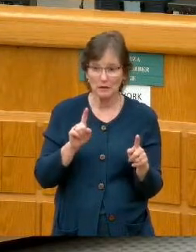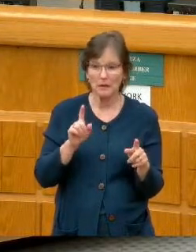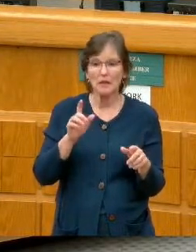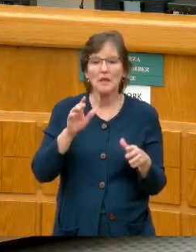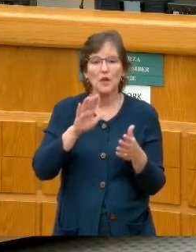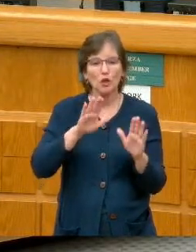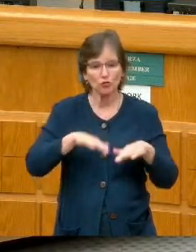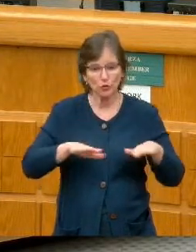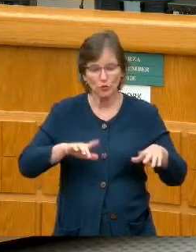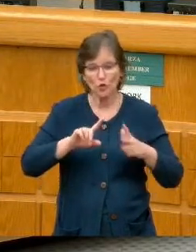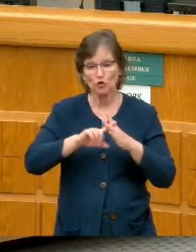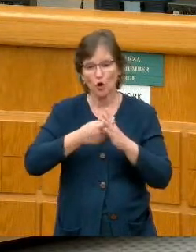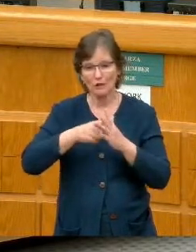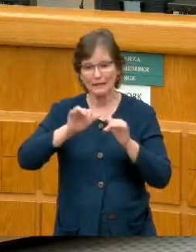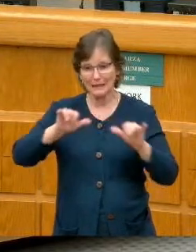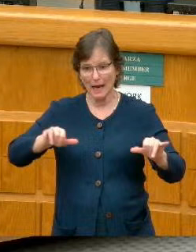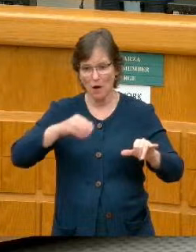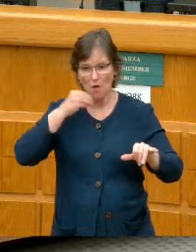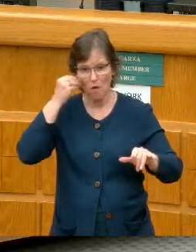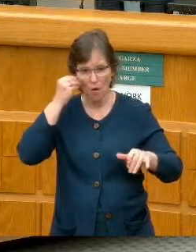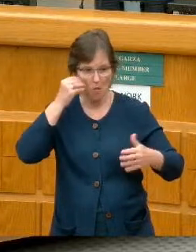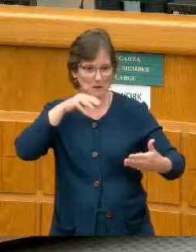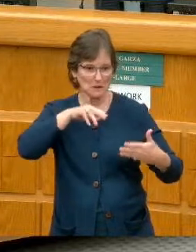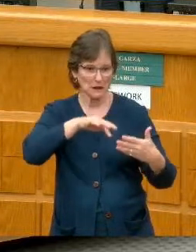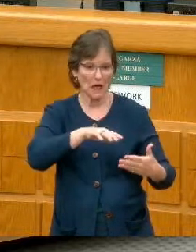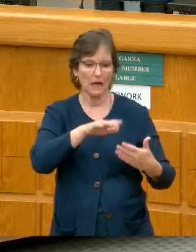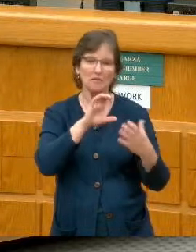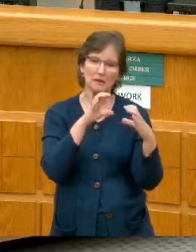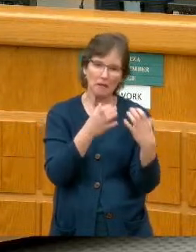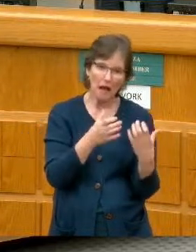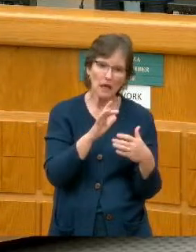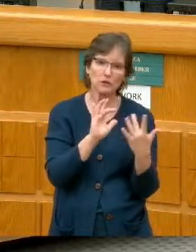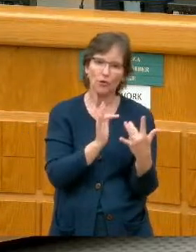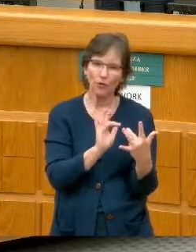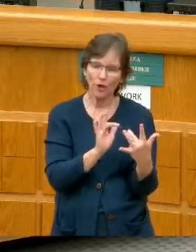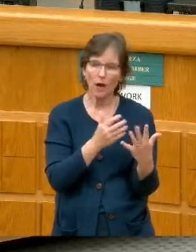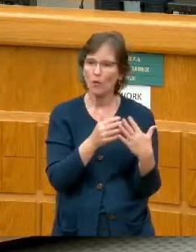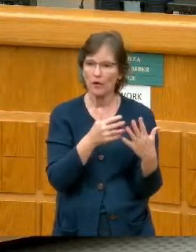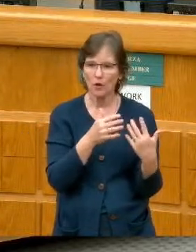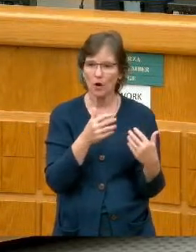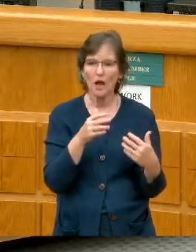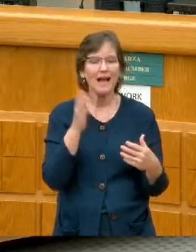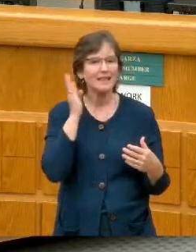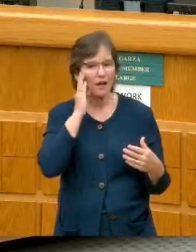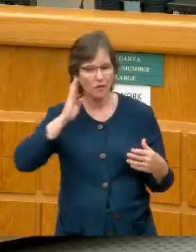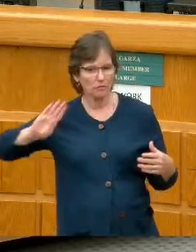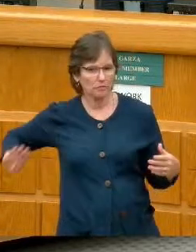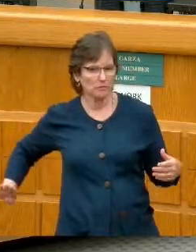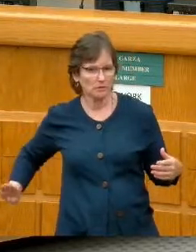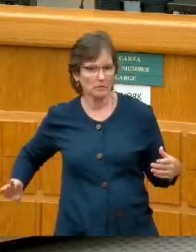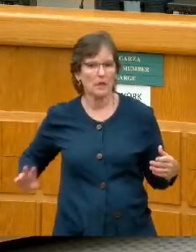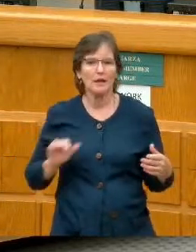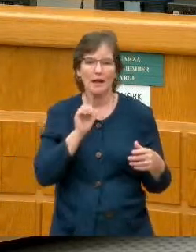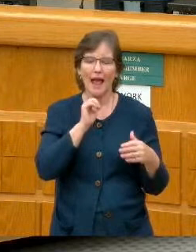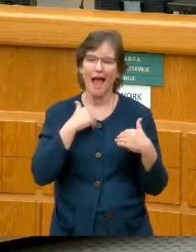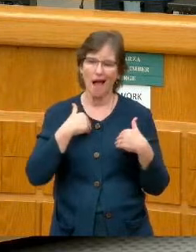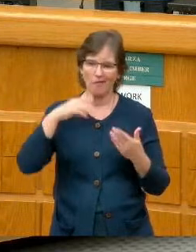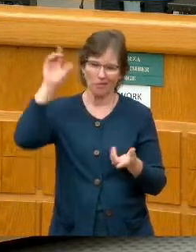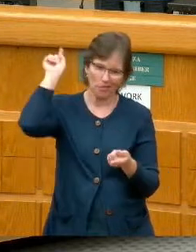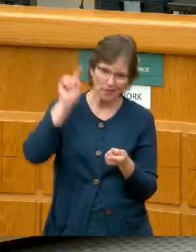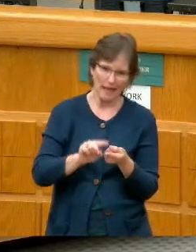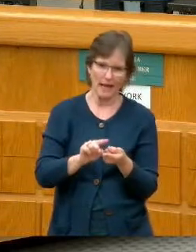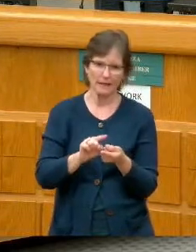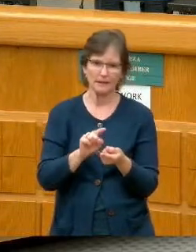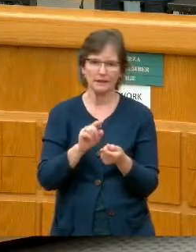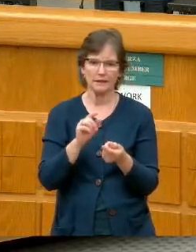the beginning of the last outbreak. You can see we're way down here. We're in Hurricane Hannah territories Monday through Thursday in terms of